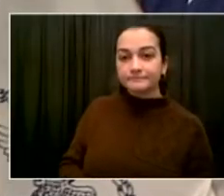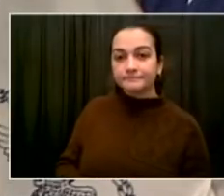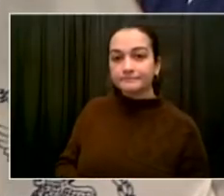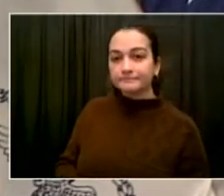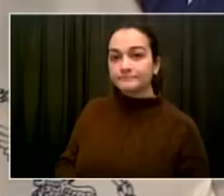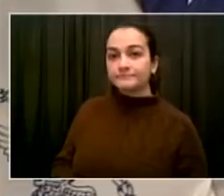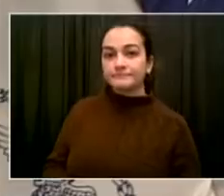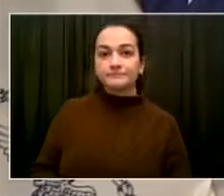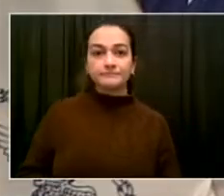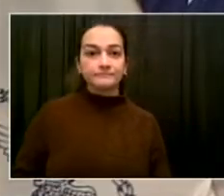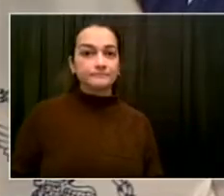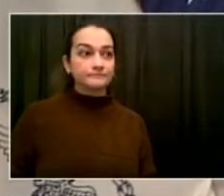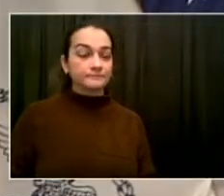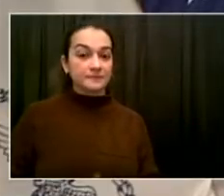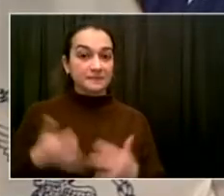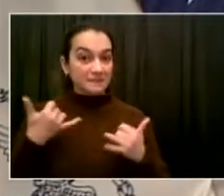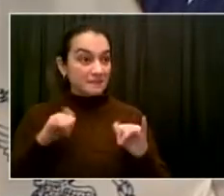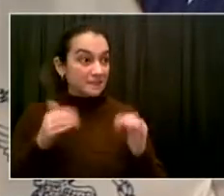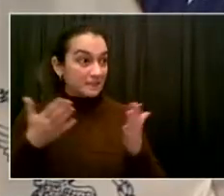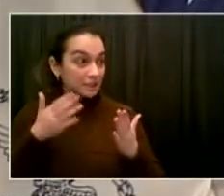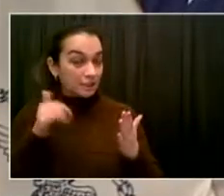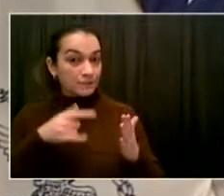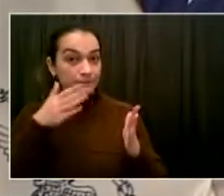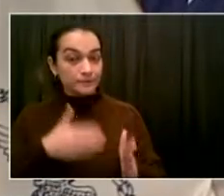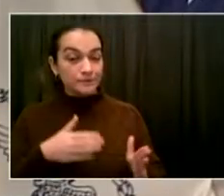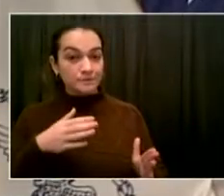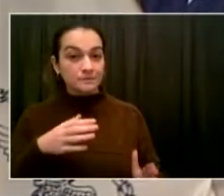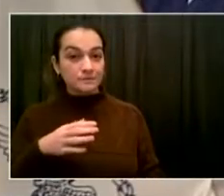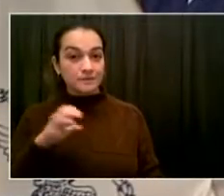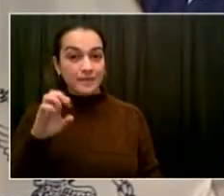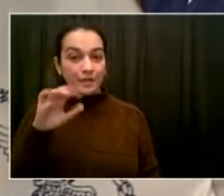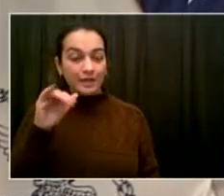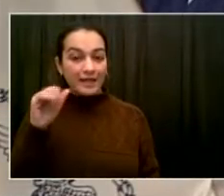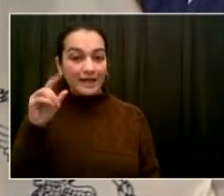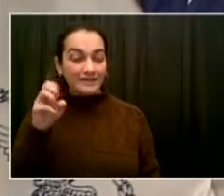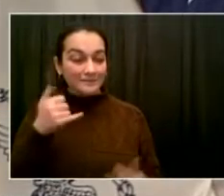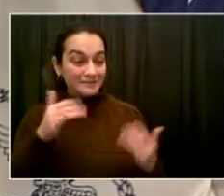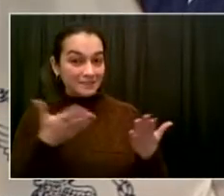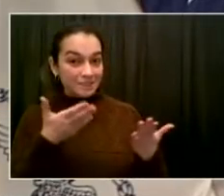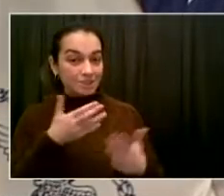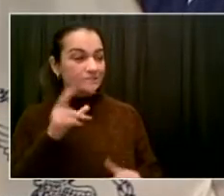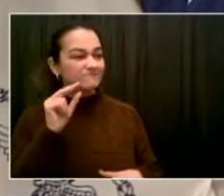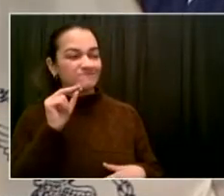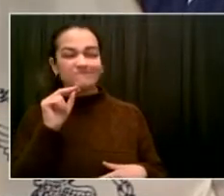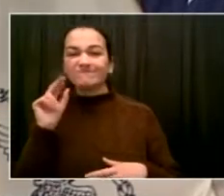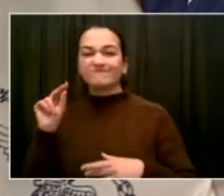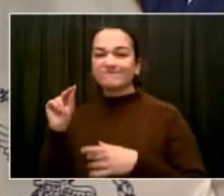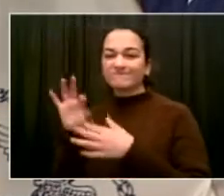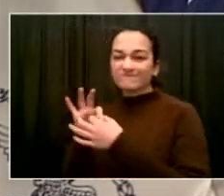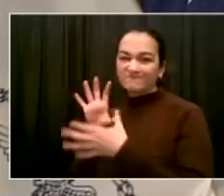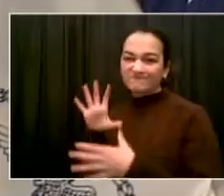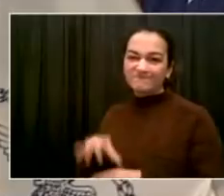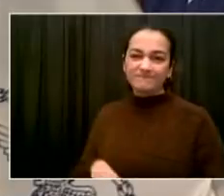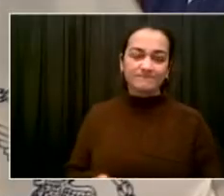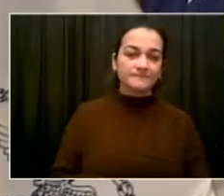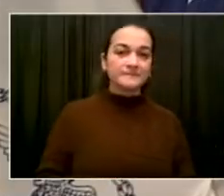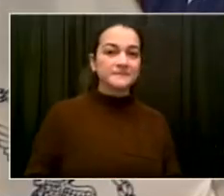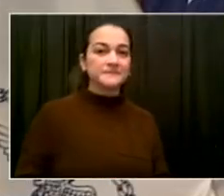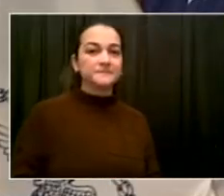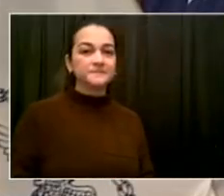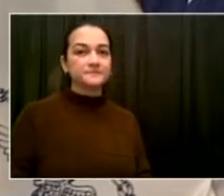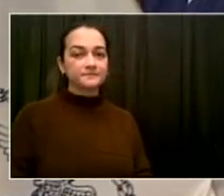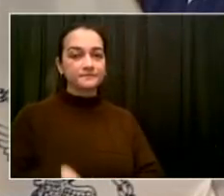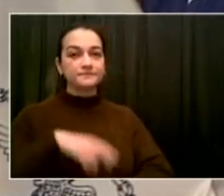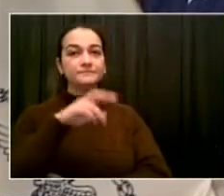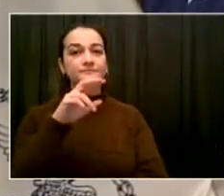okay. Okay, sorry. So as you know, there's no remote work policy for city employees, and I've heard from city employees at agencies all across the city. There have